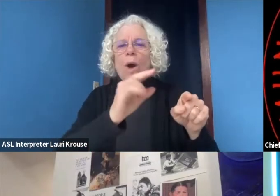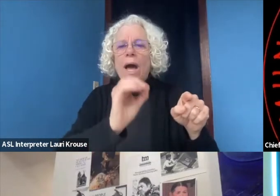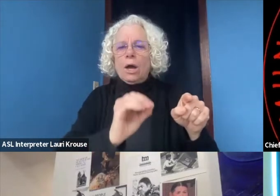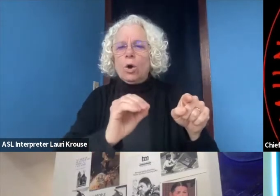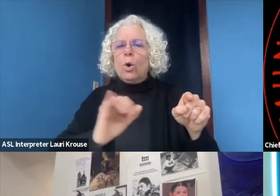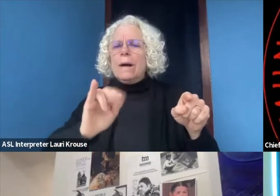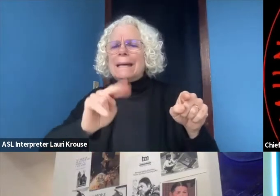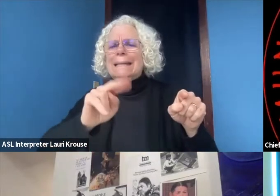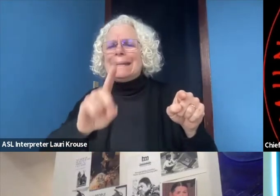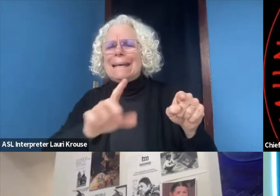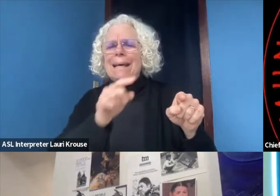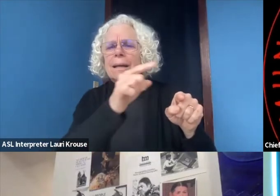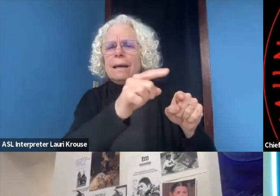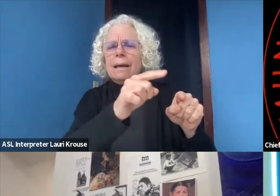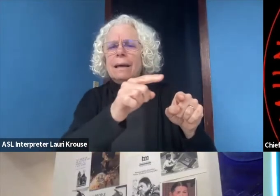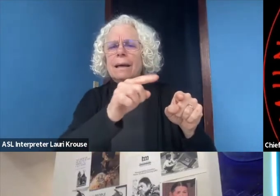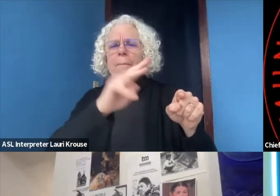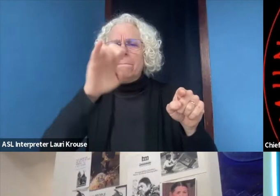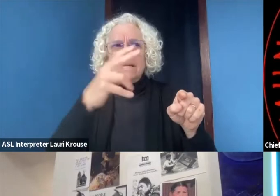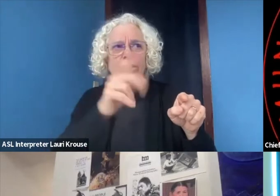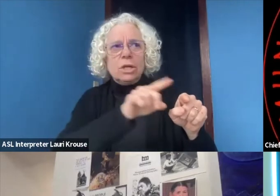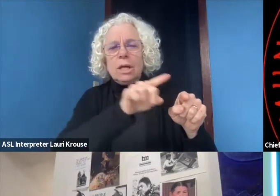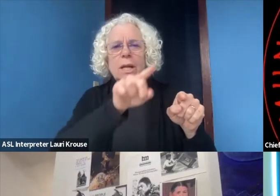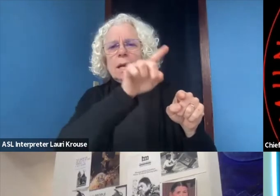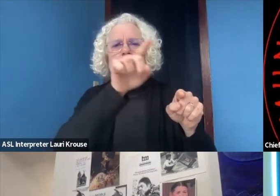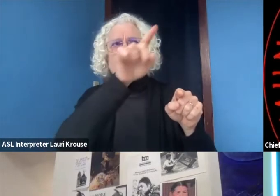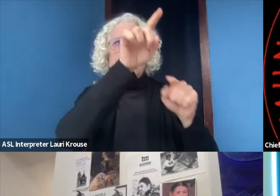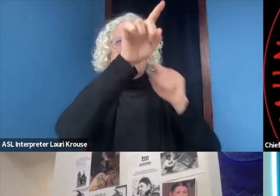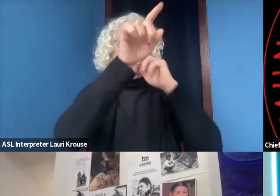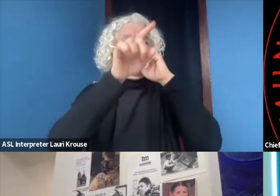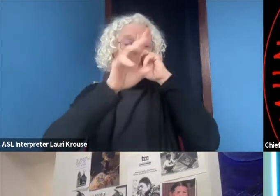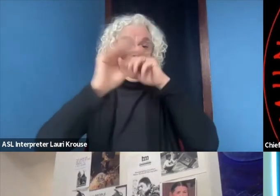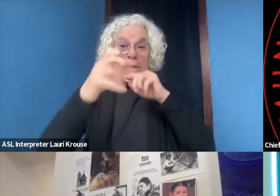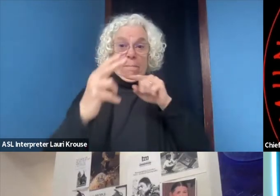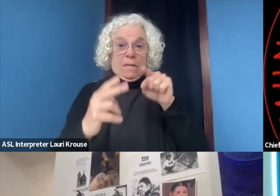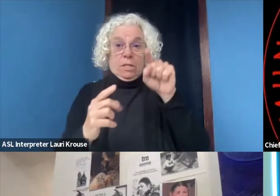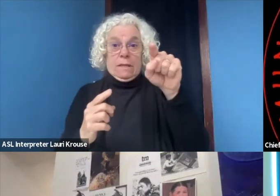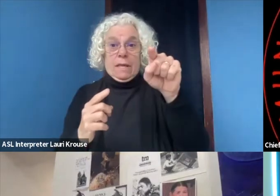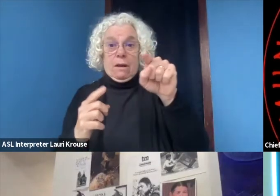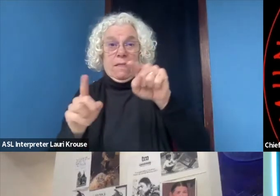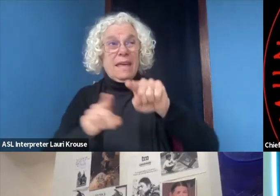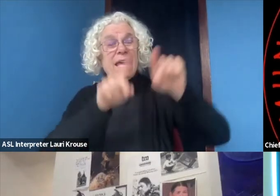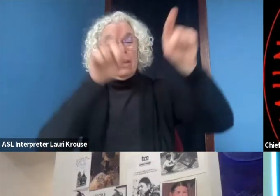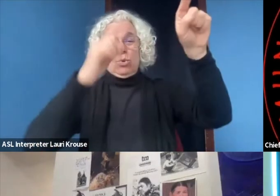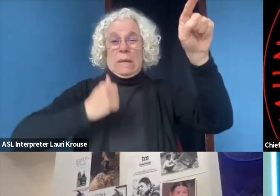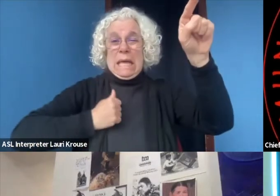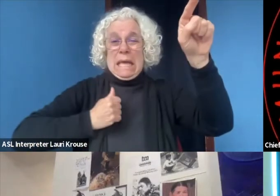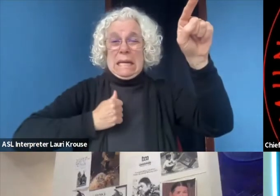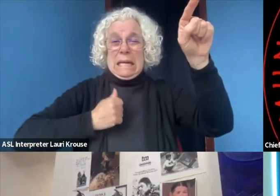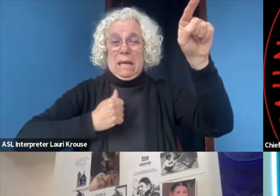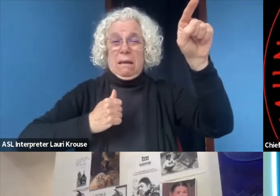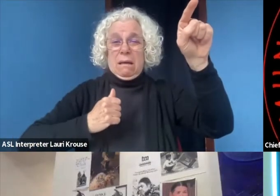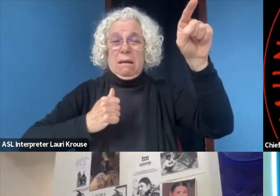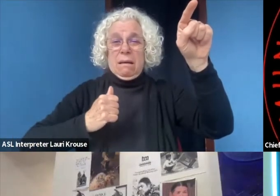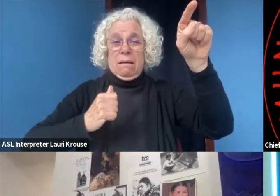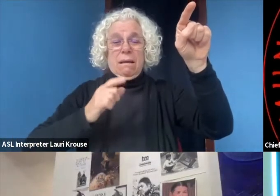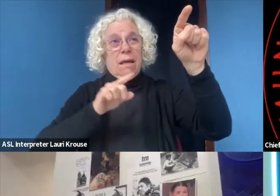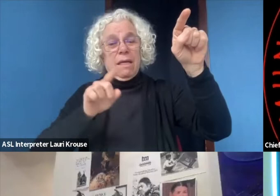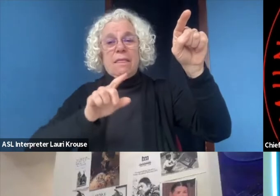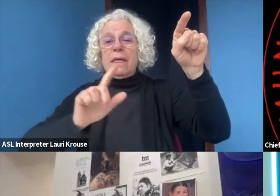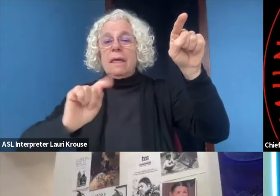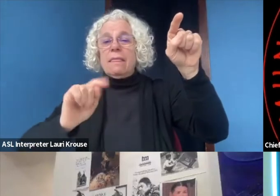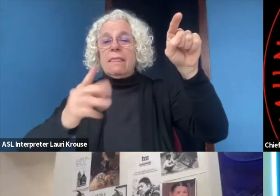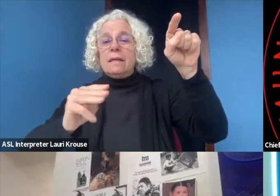Indiana, up into Michigan, and crossed over at Michigan into Ontario, and followed the Thames River up where we